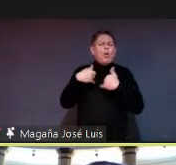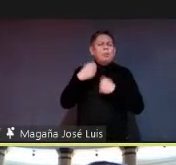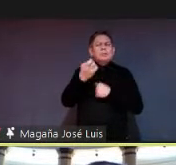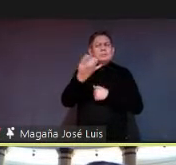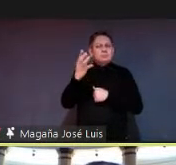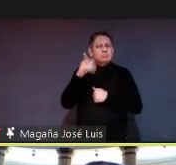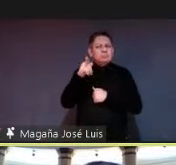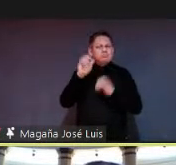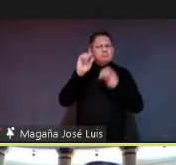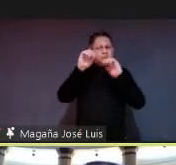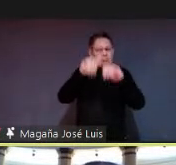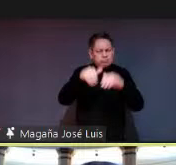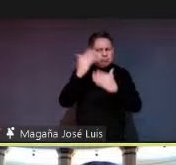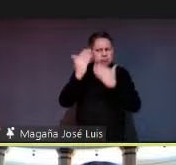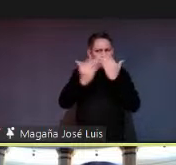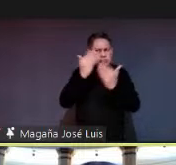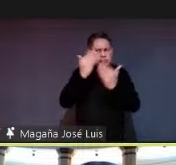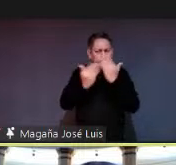information.